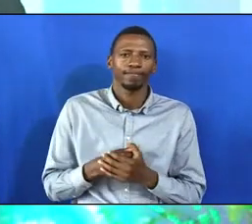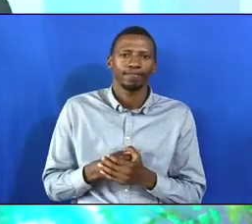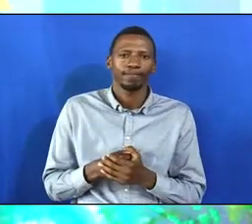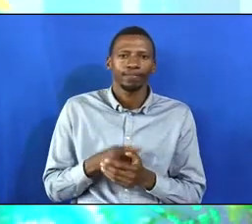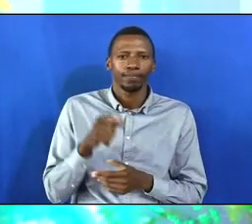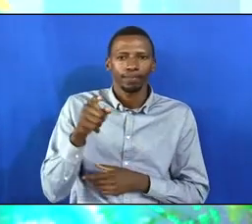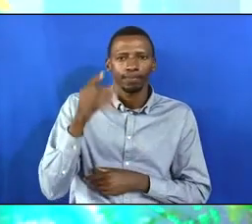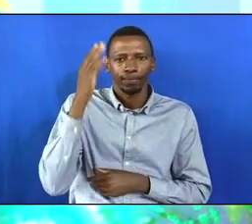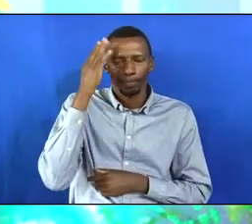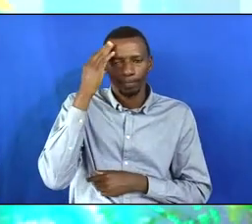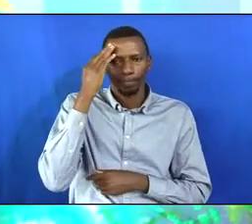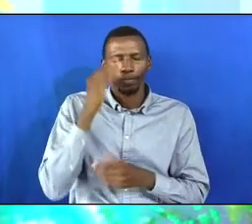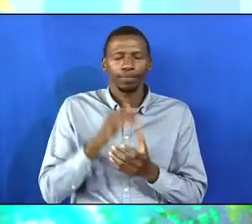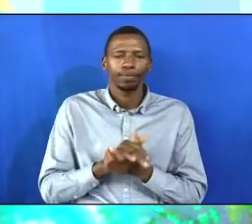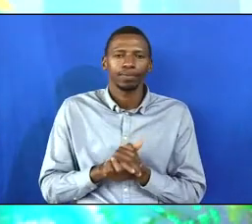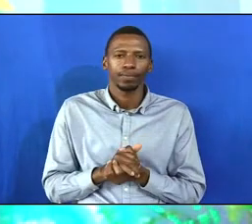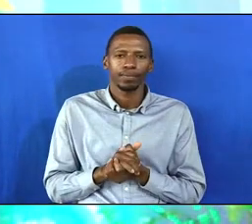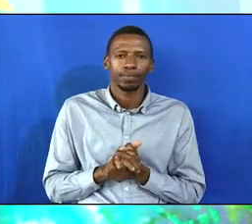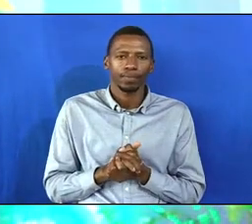You know,